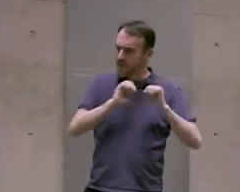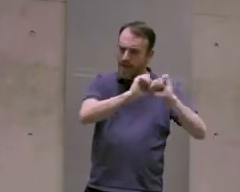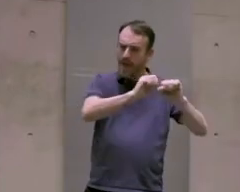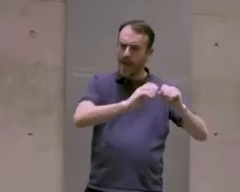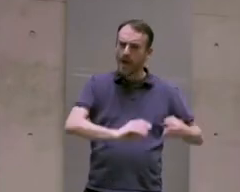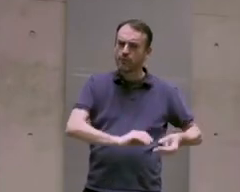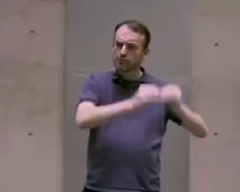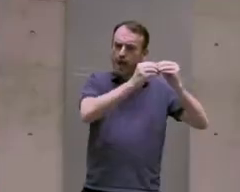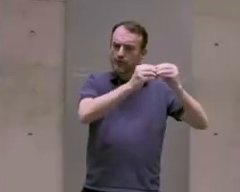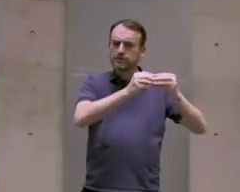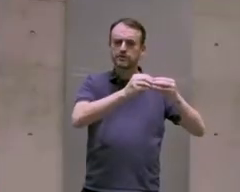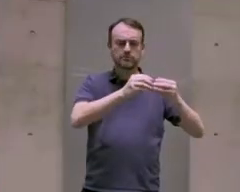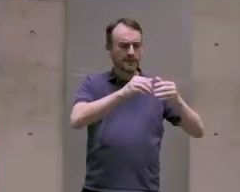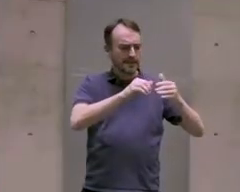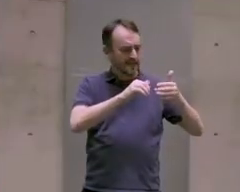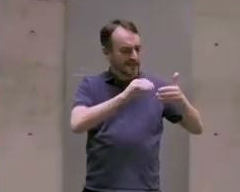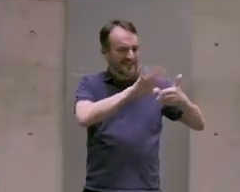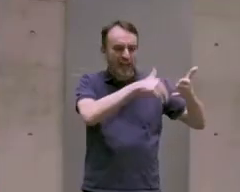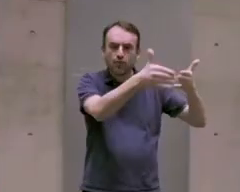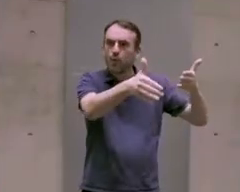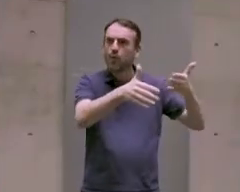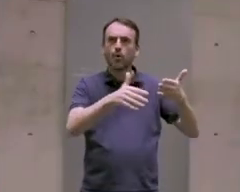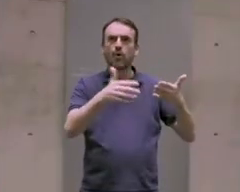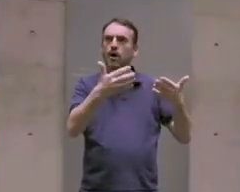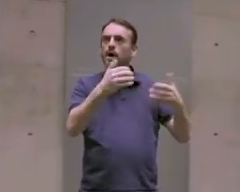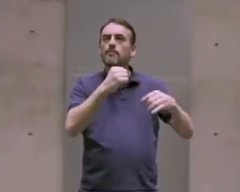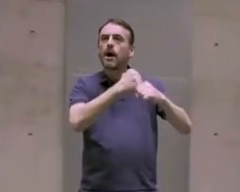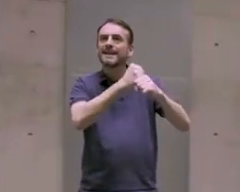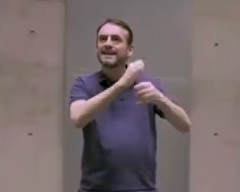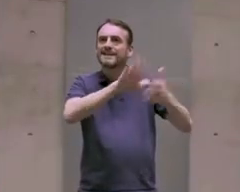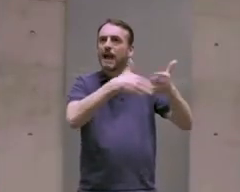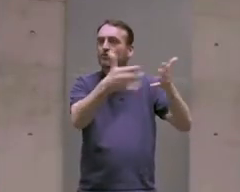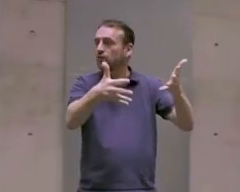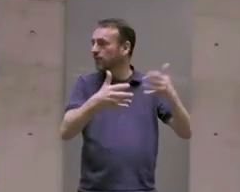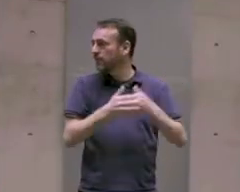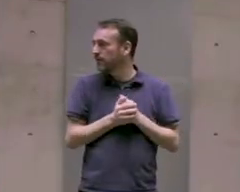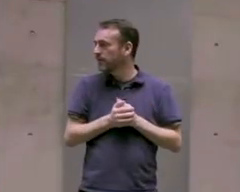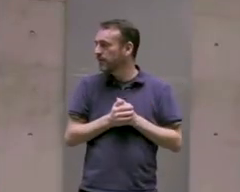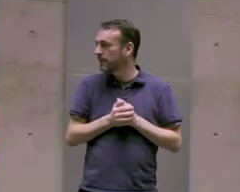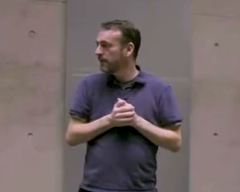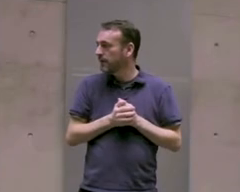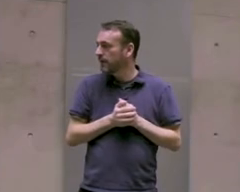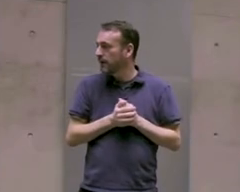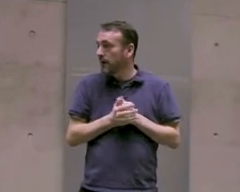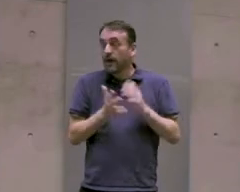and the marketing schedule? Yeah, I mean, honesty, obviously, up front, and we did a pretty good job of